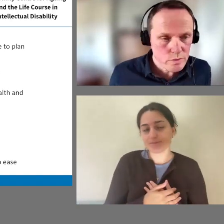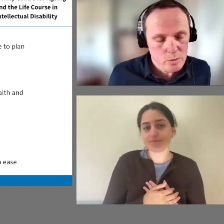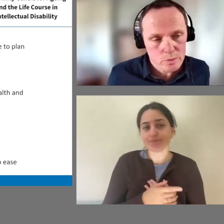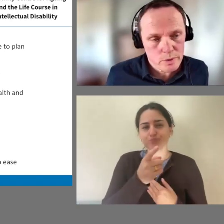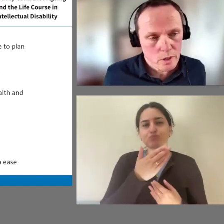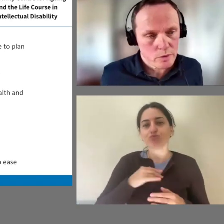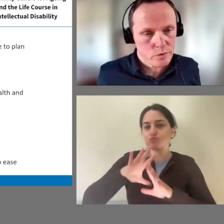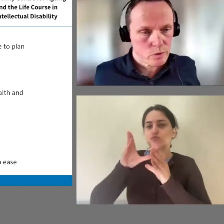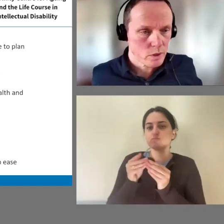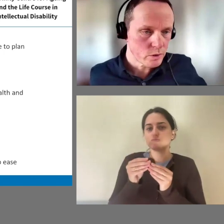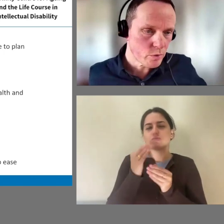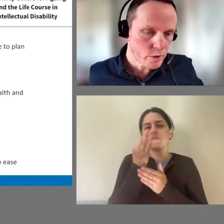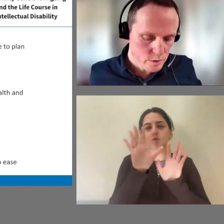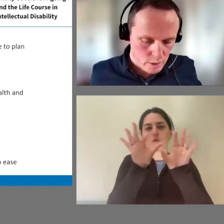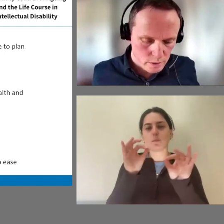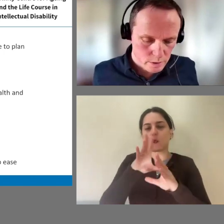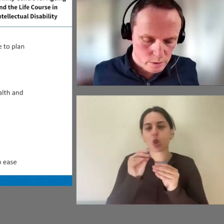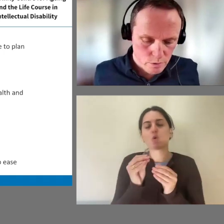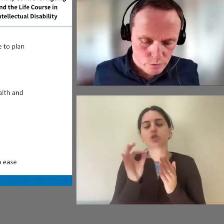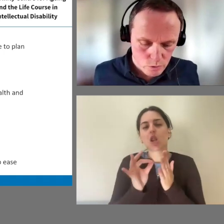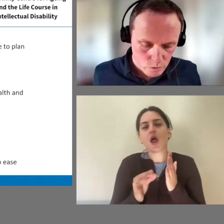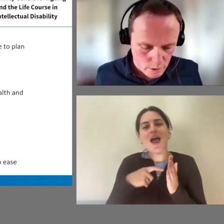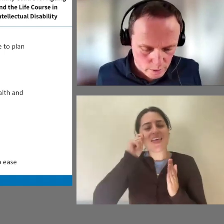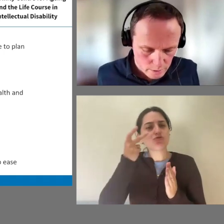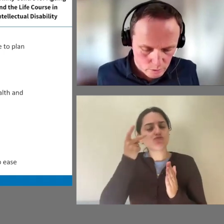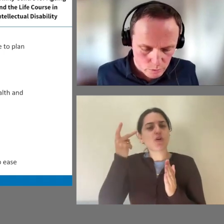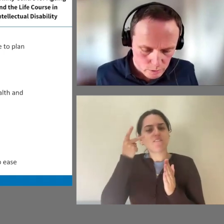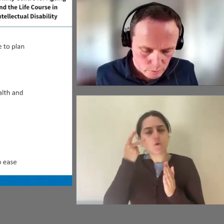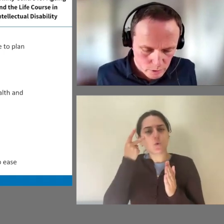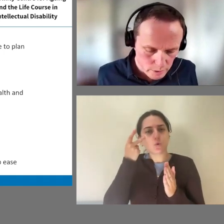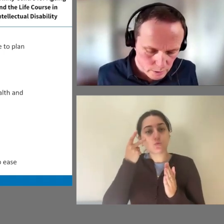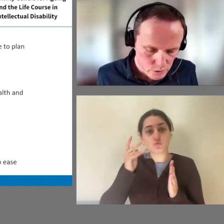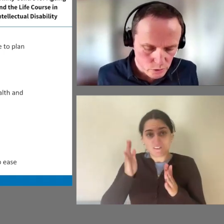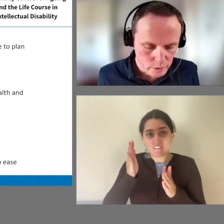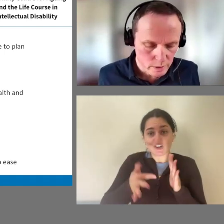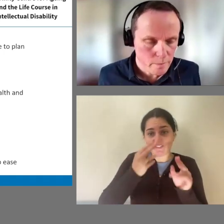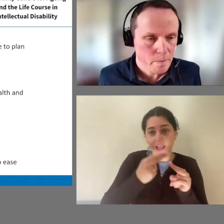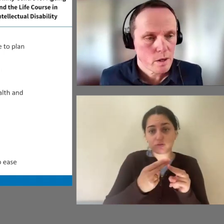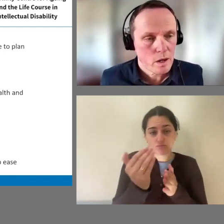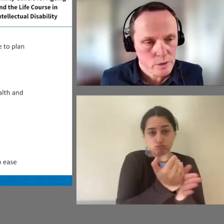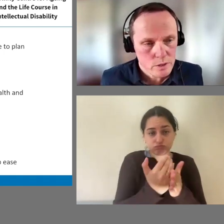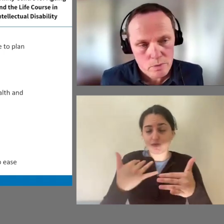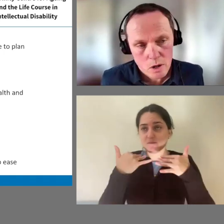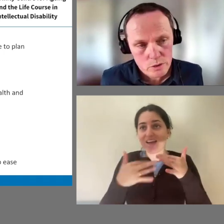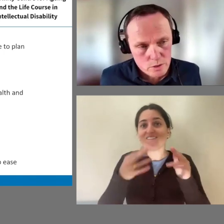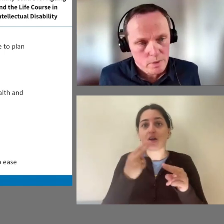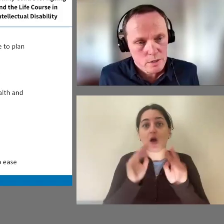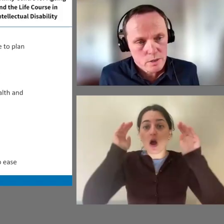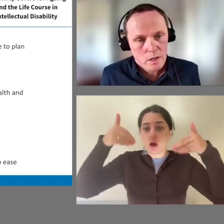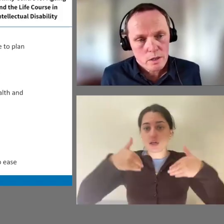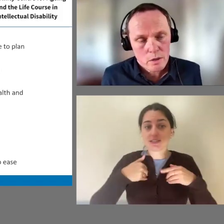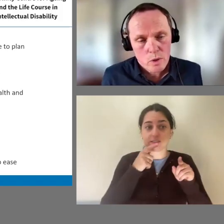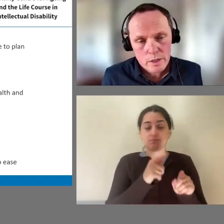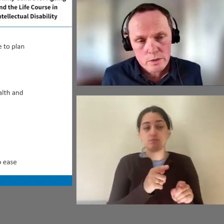So just to wrap up on a few concluding points, I think the review that we completed showed that autism